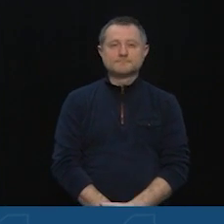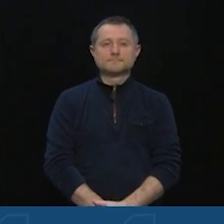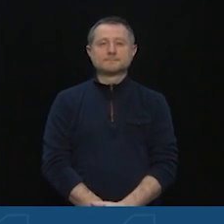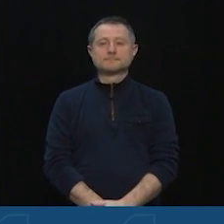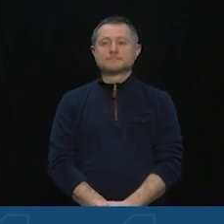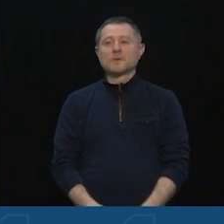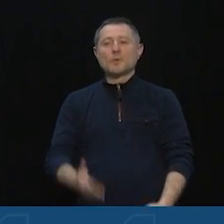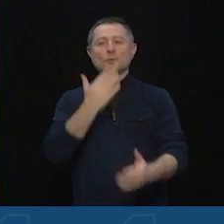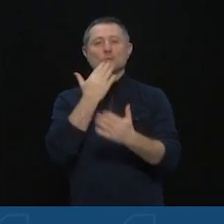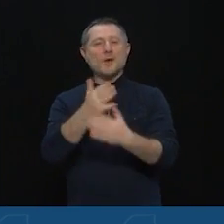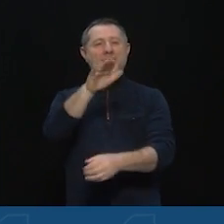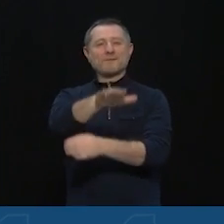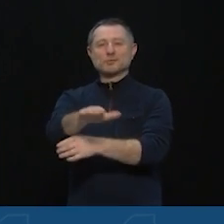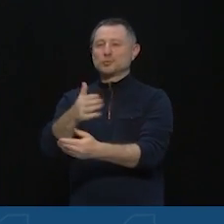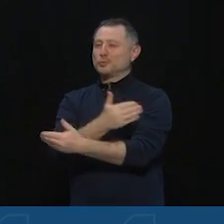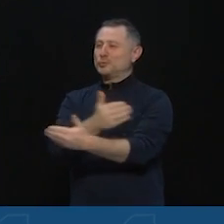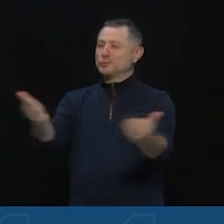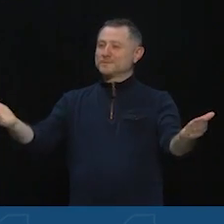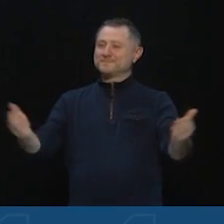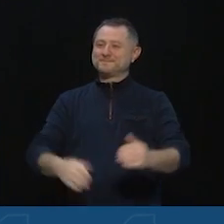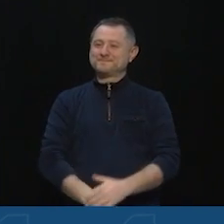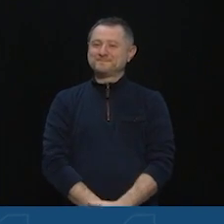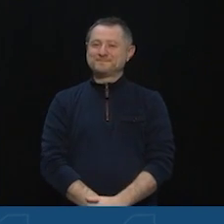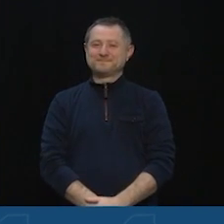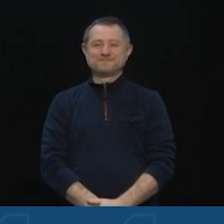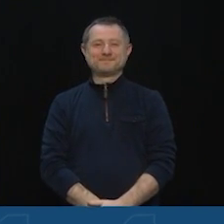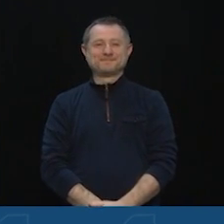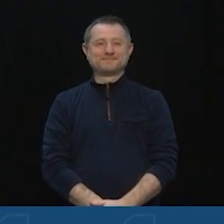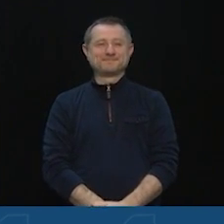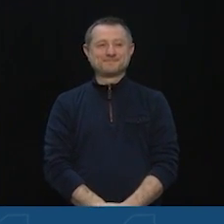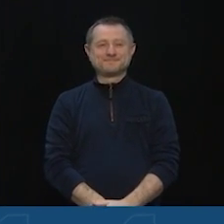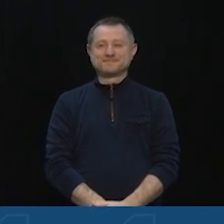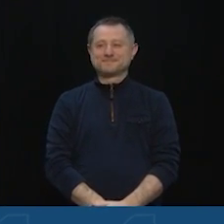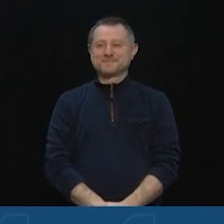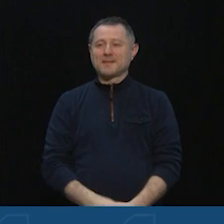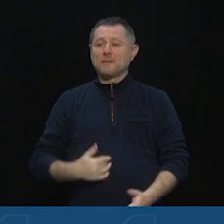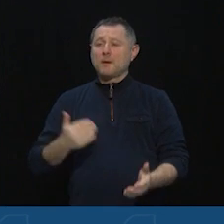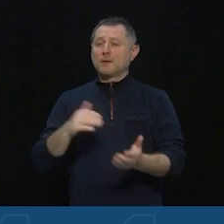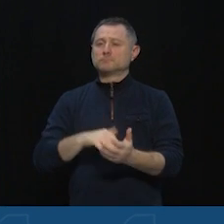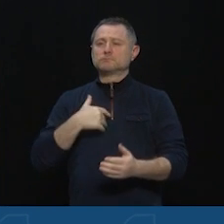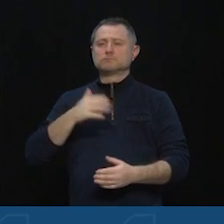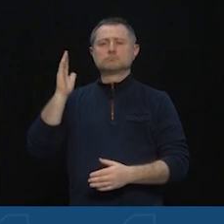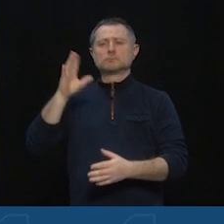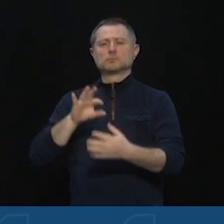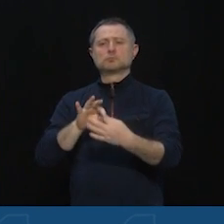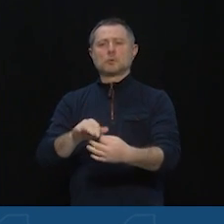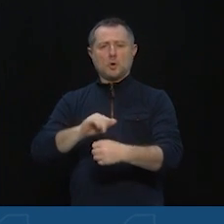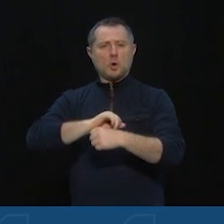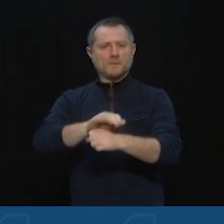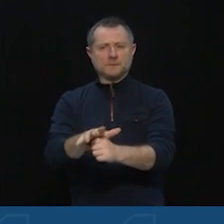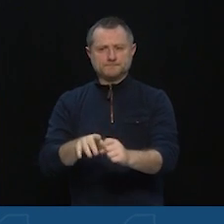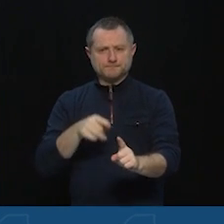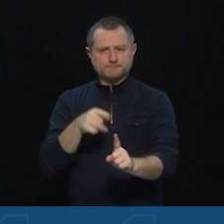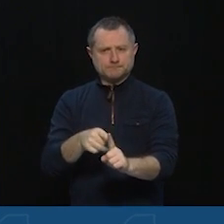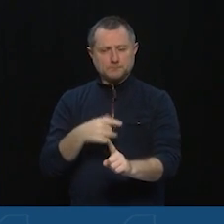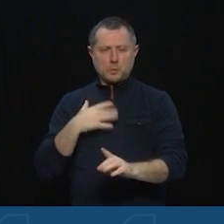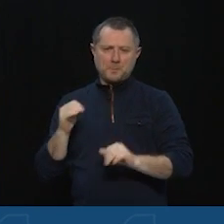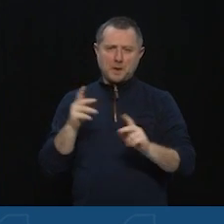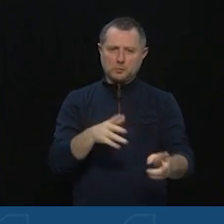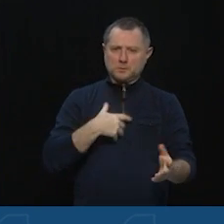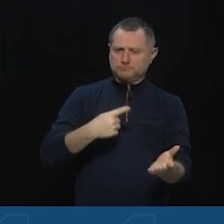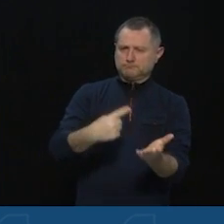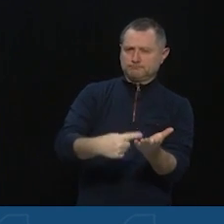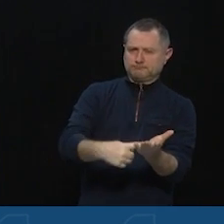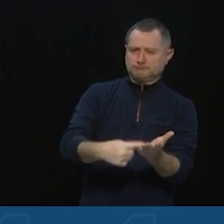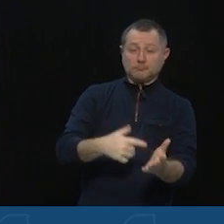Good afternoon, everyone. It's another COVID briefing. We're back at it again, and I want to also thank Dr. Mary